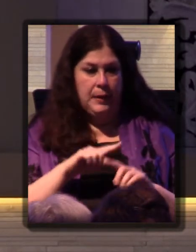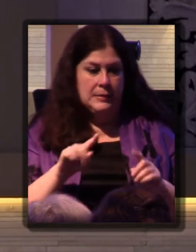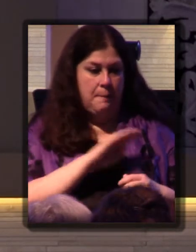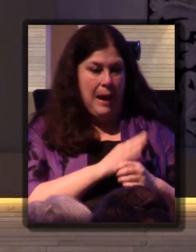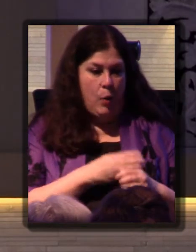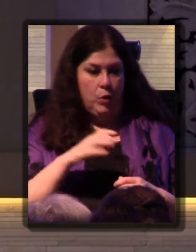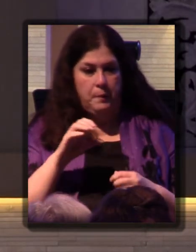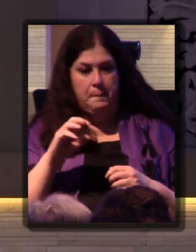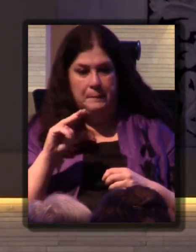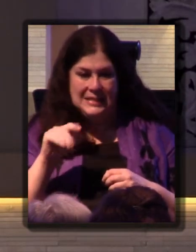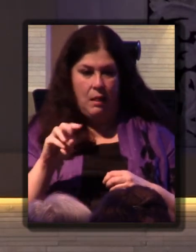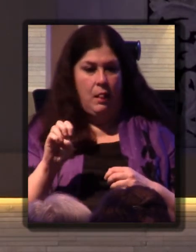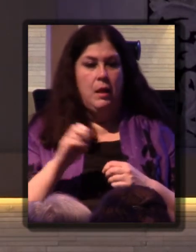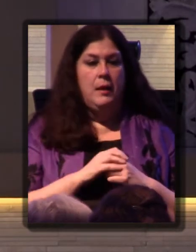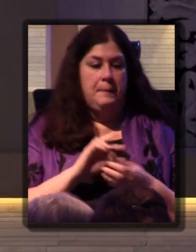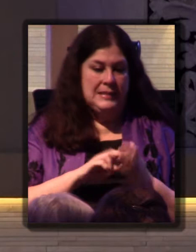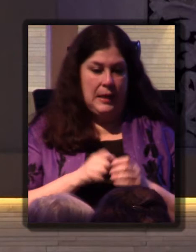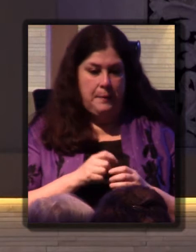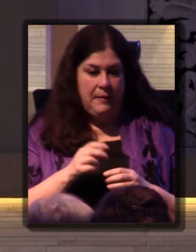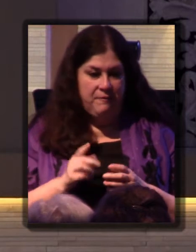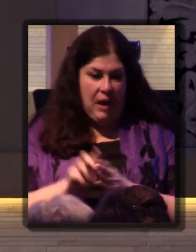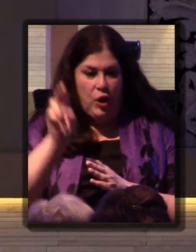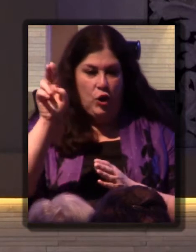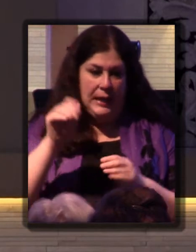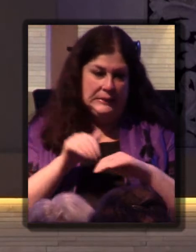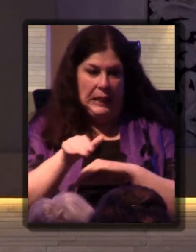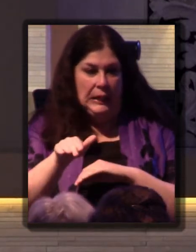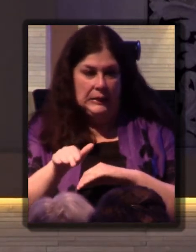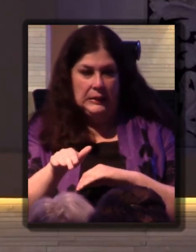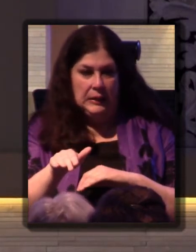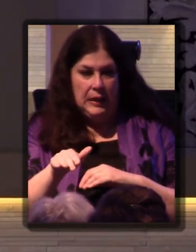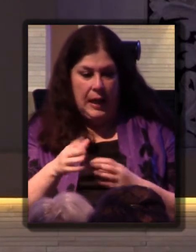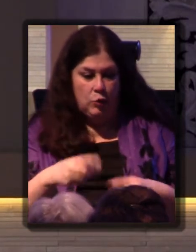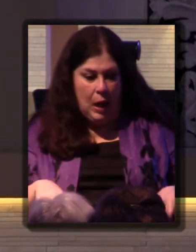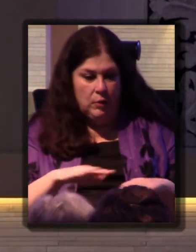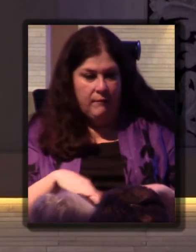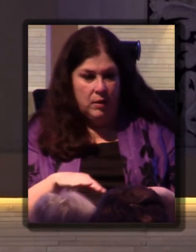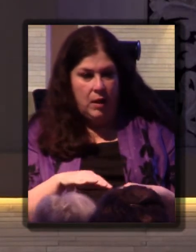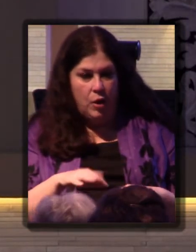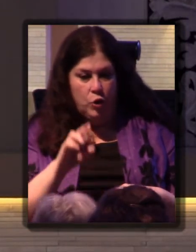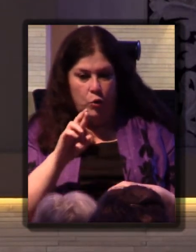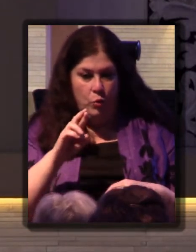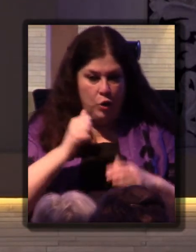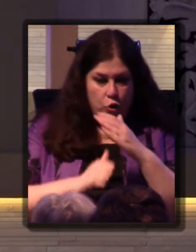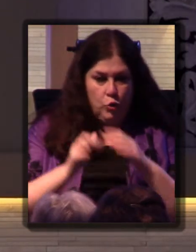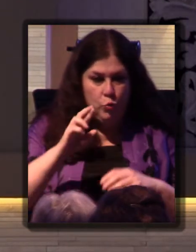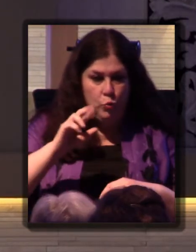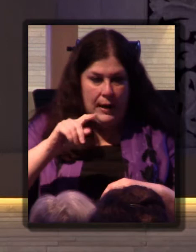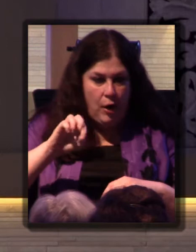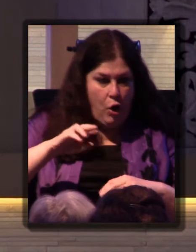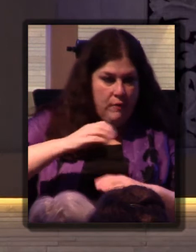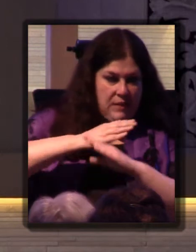is a nuclear-powered cruise missile, which means it can be fired and sent at ground level under radar